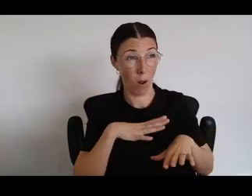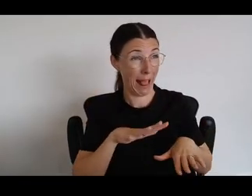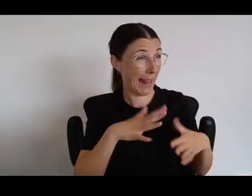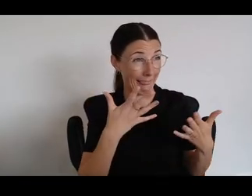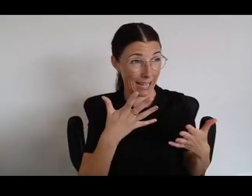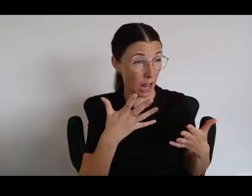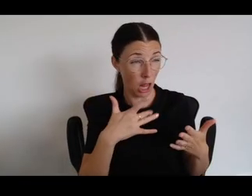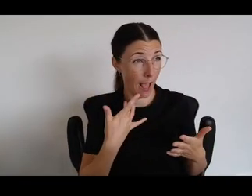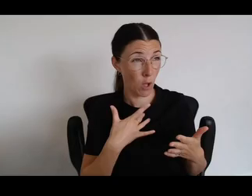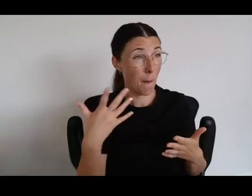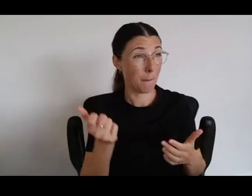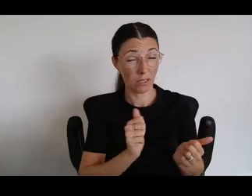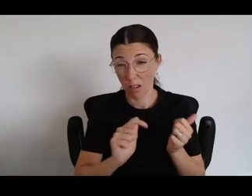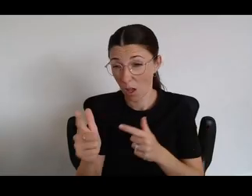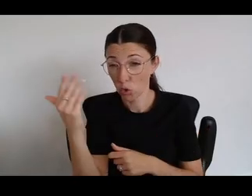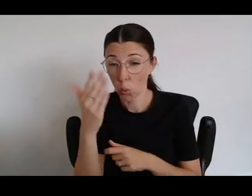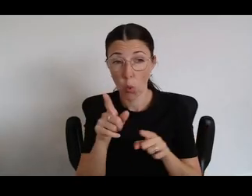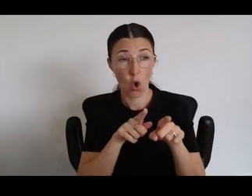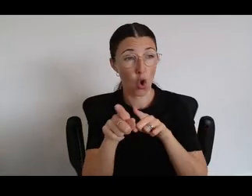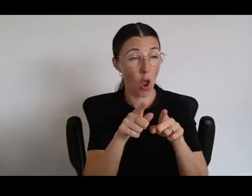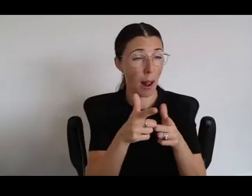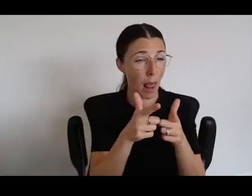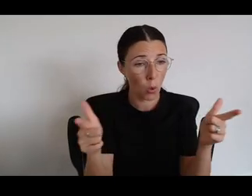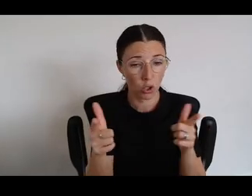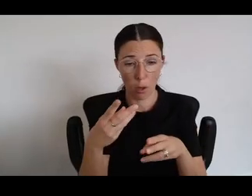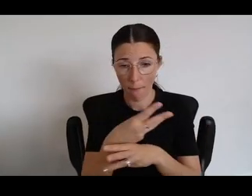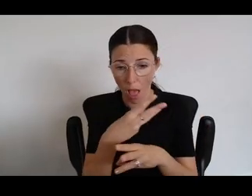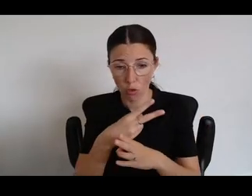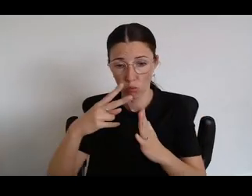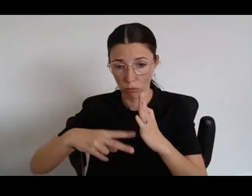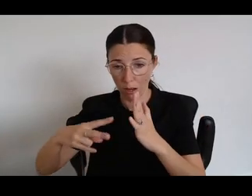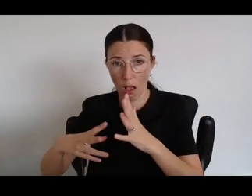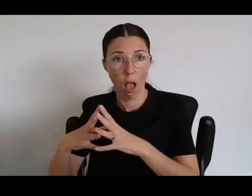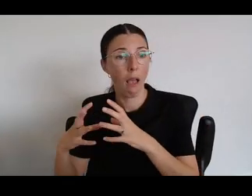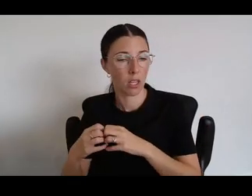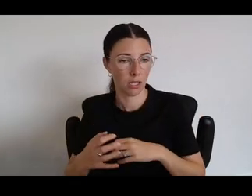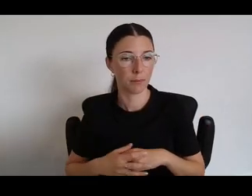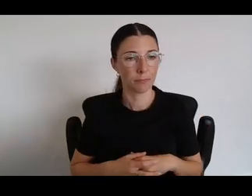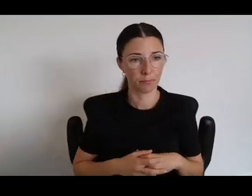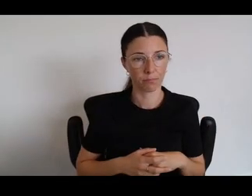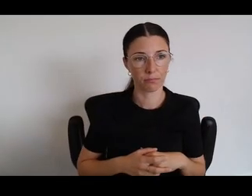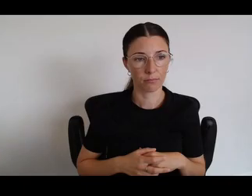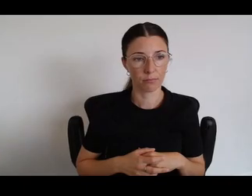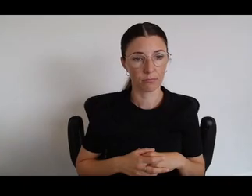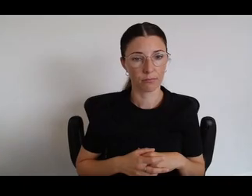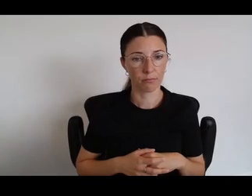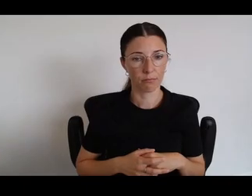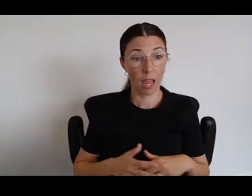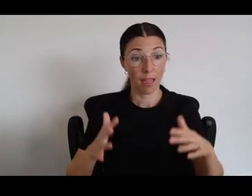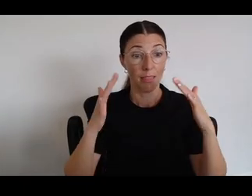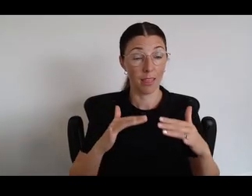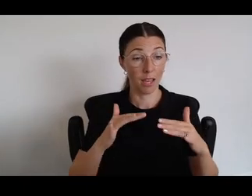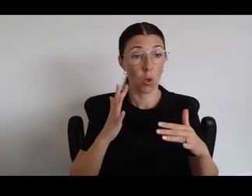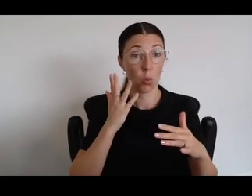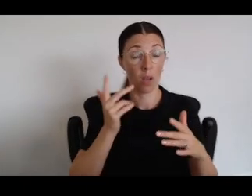foreign languages and mathematics and reading and all those things, okay? And then when I went to school in the